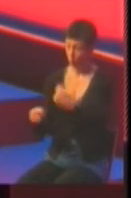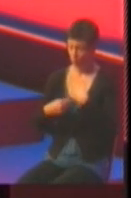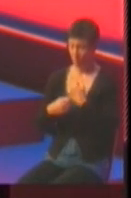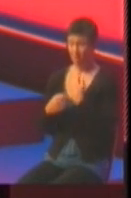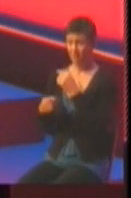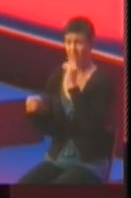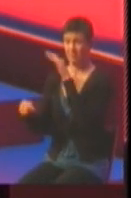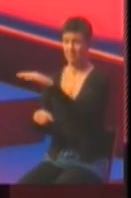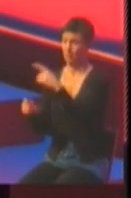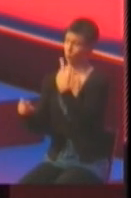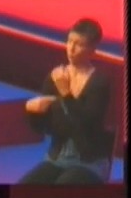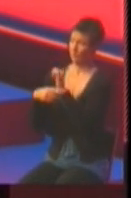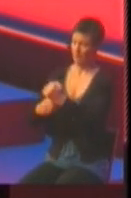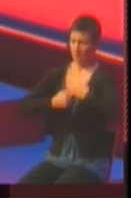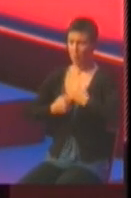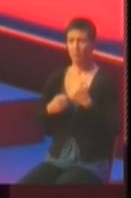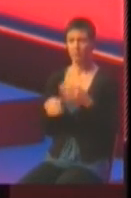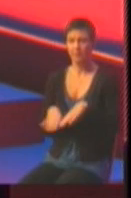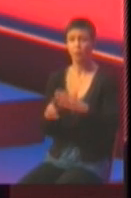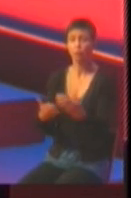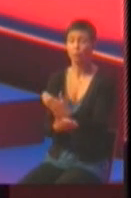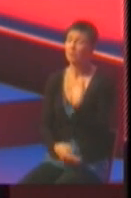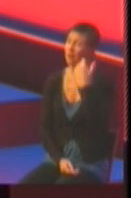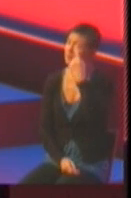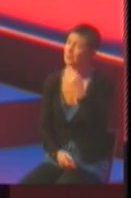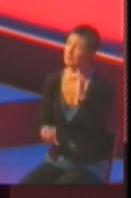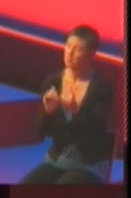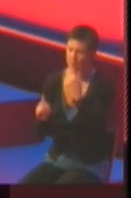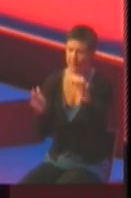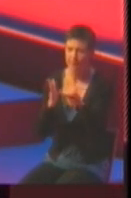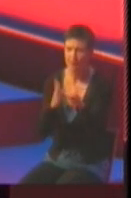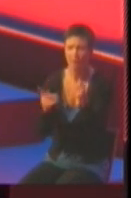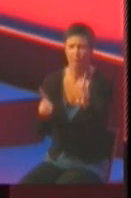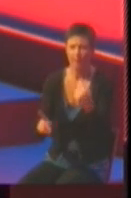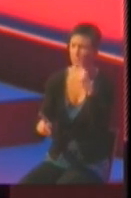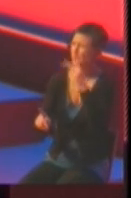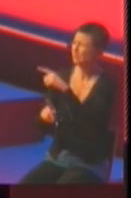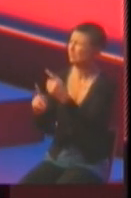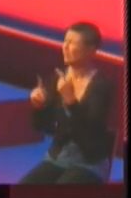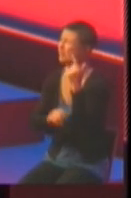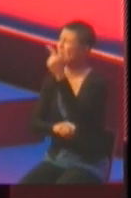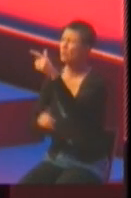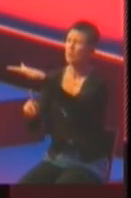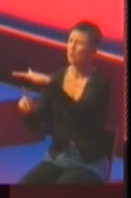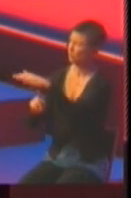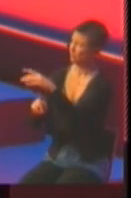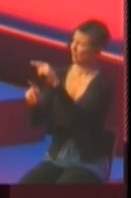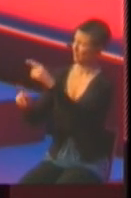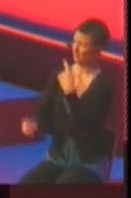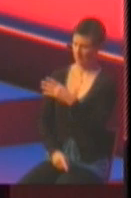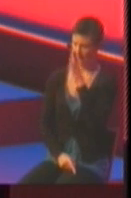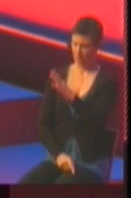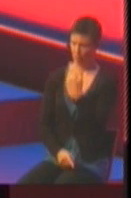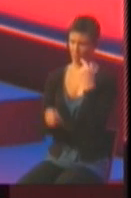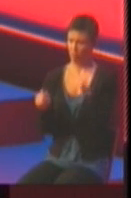national security. Now, I understand that it's sometimes difficult for people to see this faraway country as a